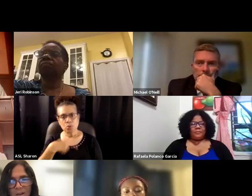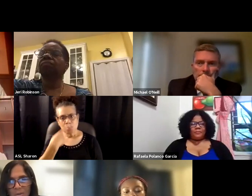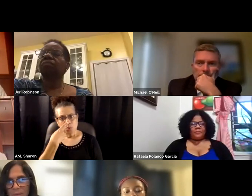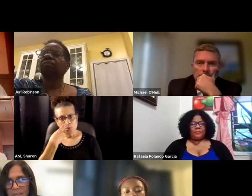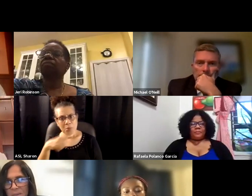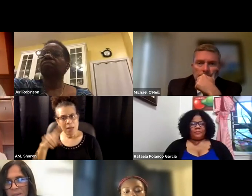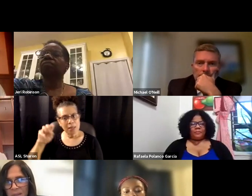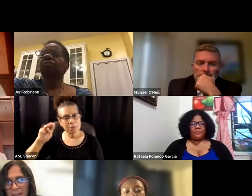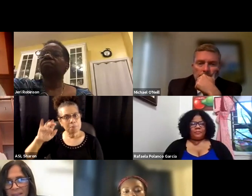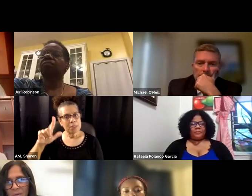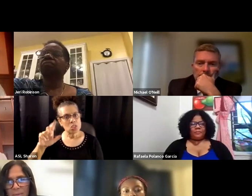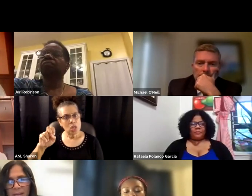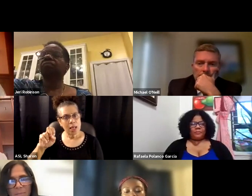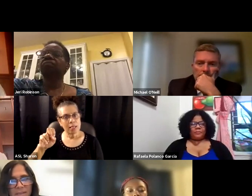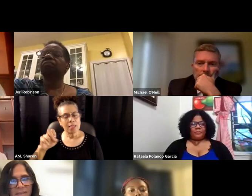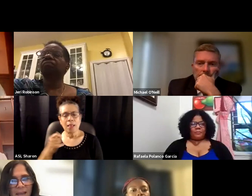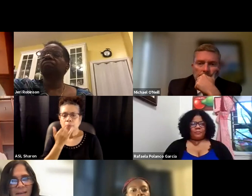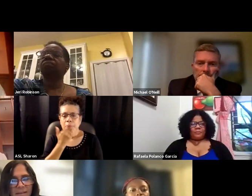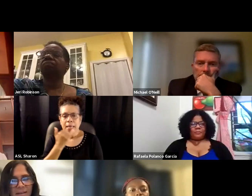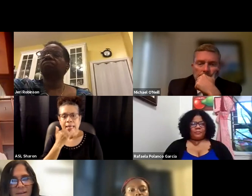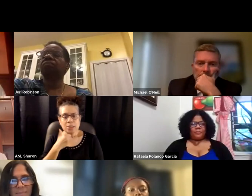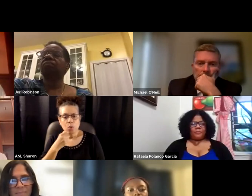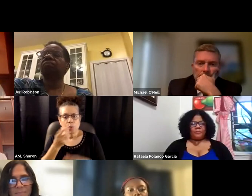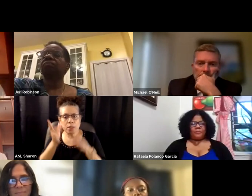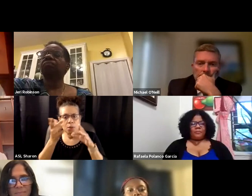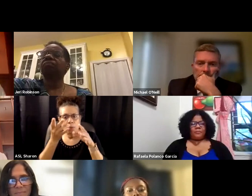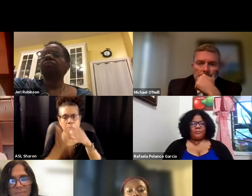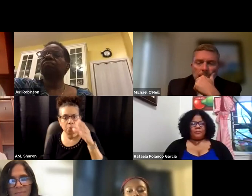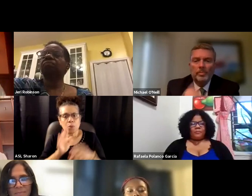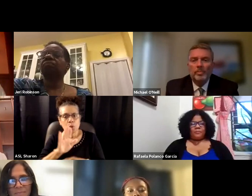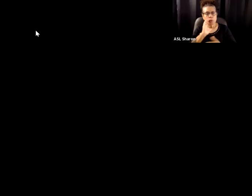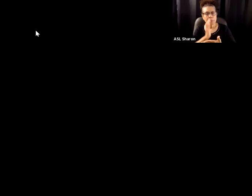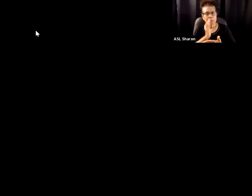michelle we i think we might have missed that um